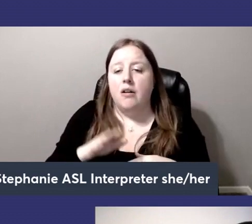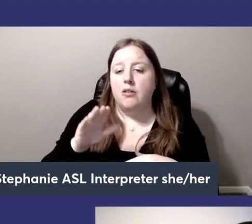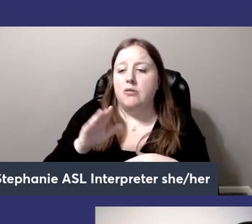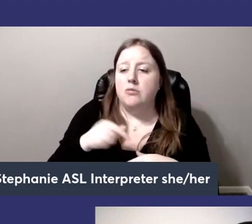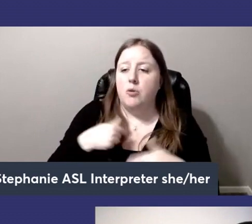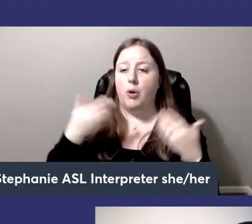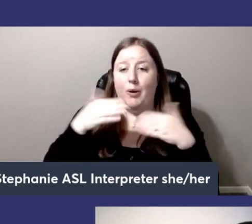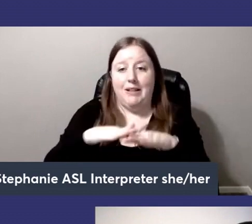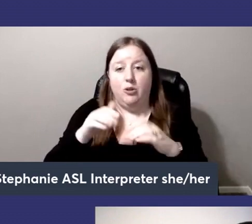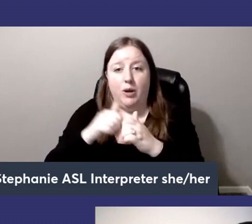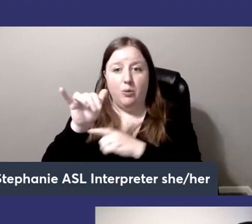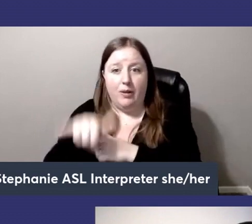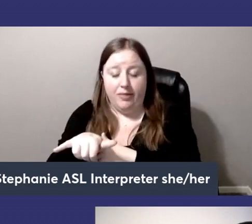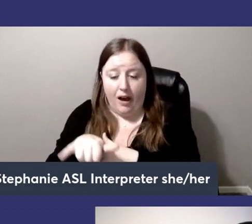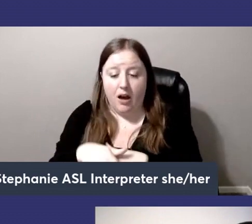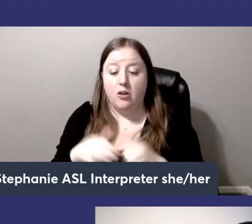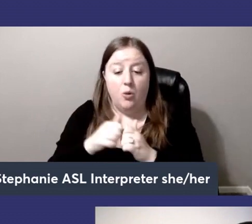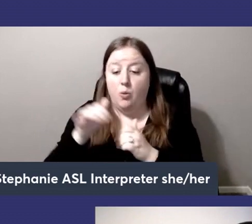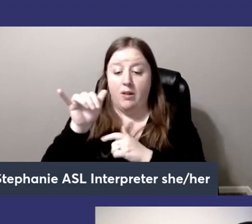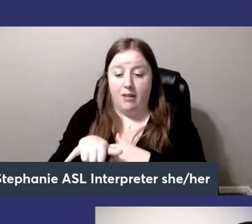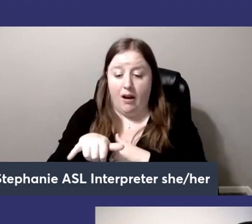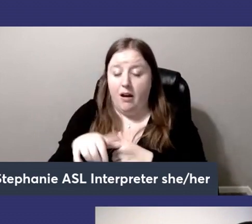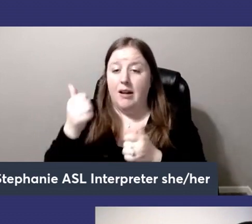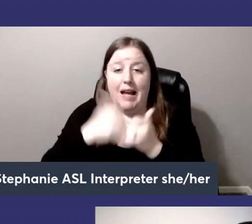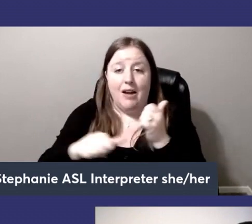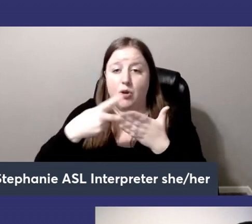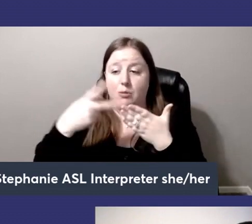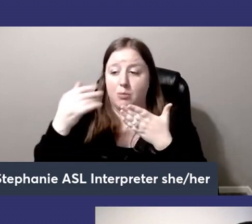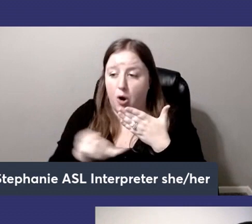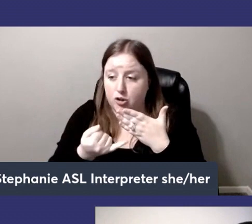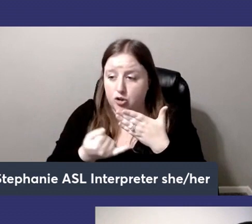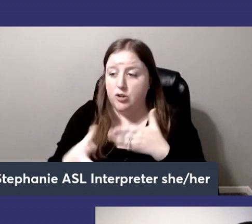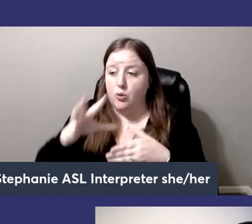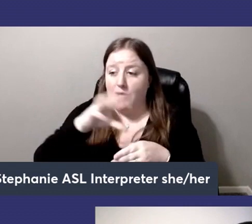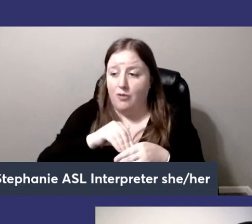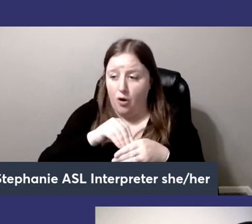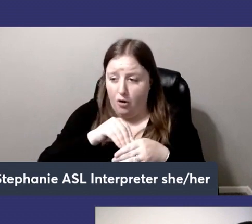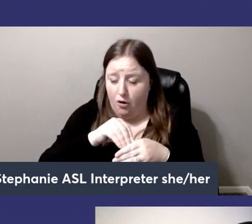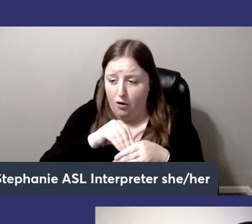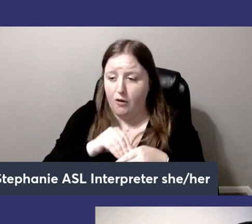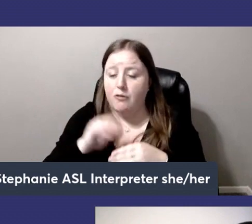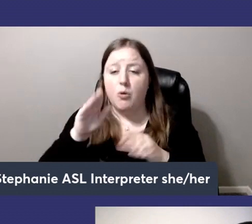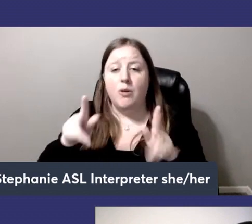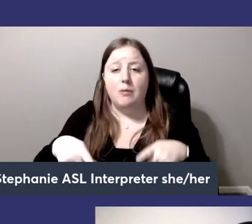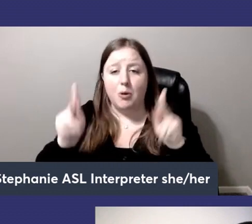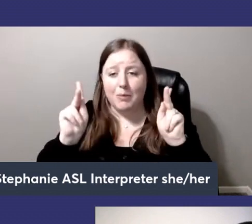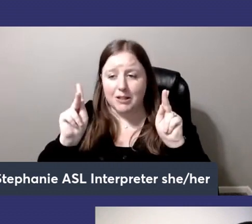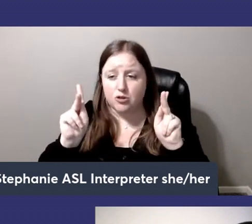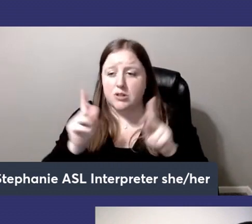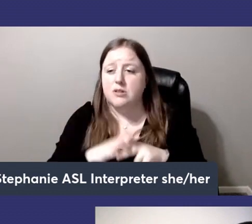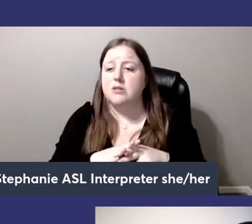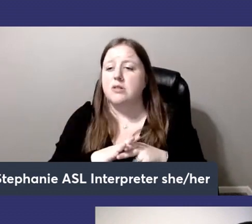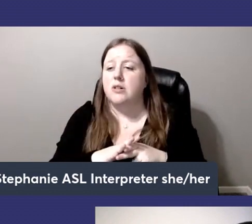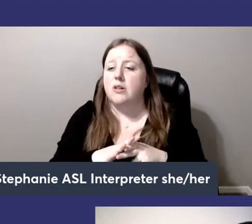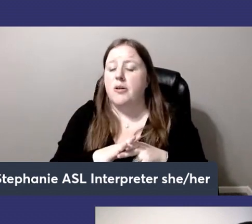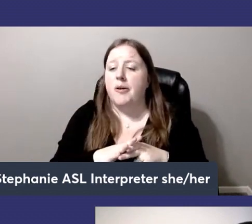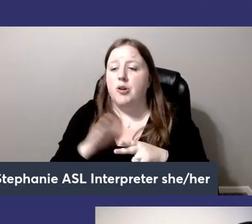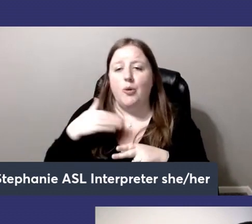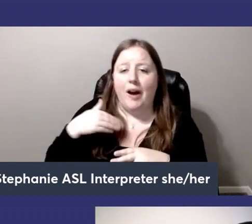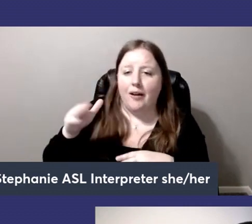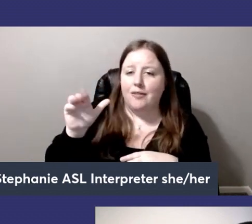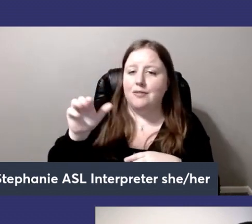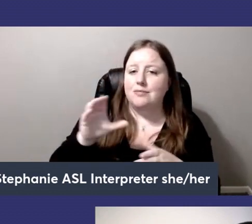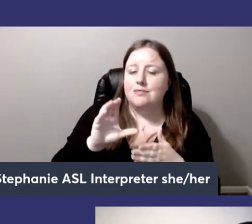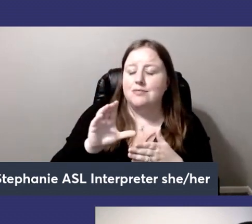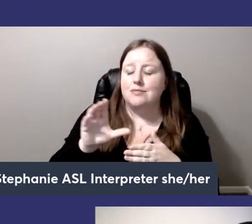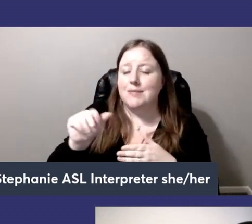with that. And with that is every project you belong to, you have permissions. You're a contributor, maybe you're the administrator. You can access